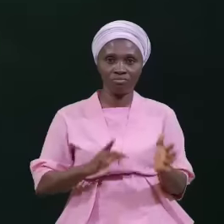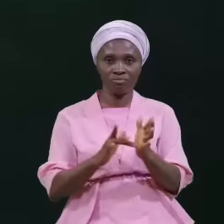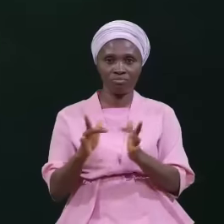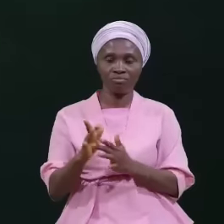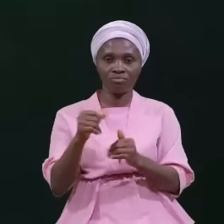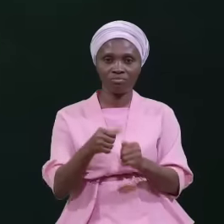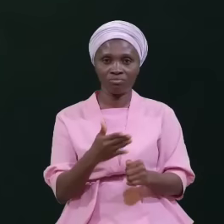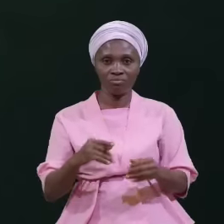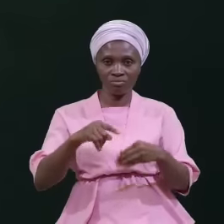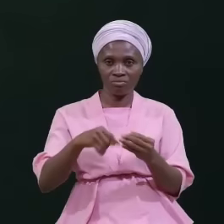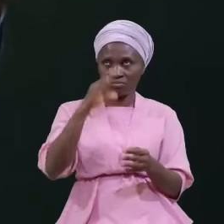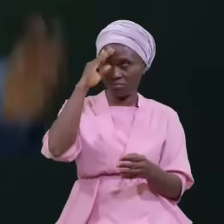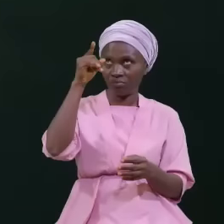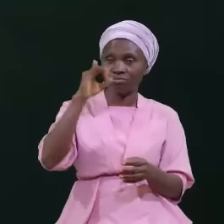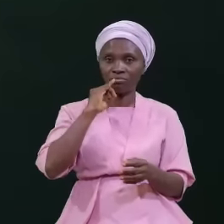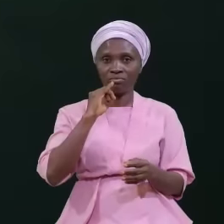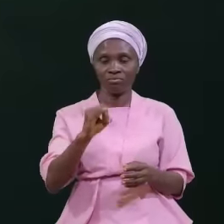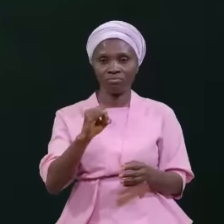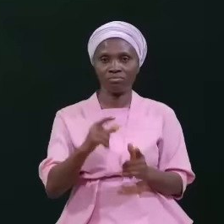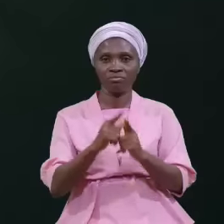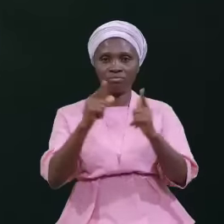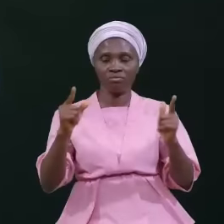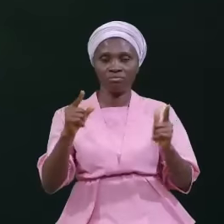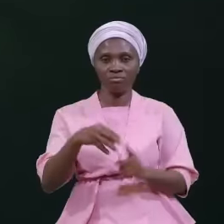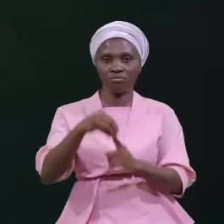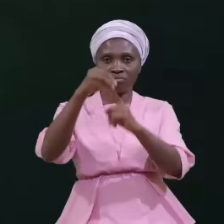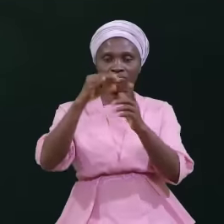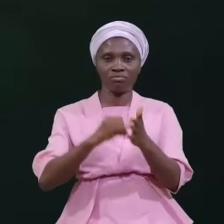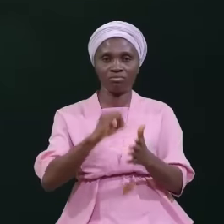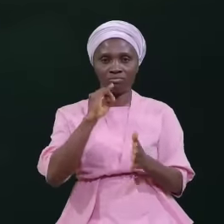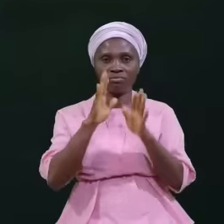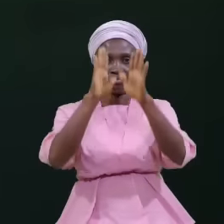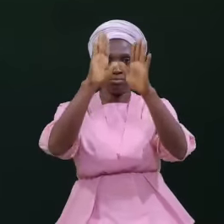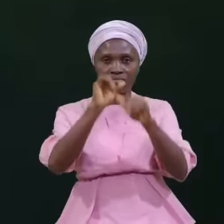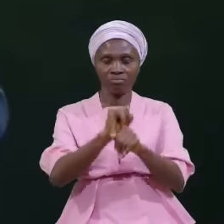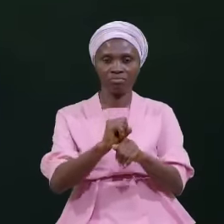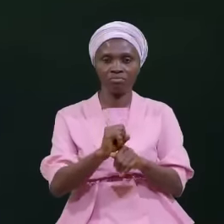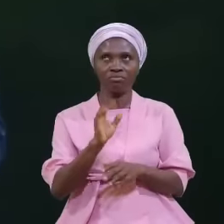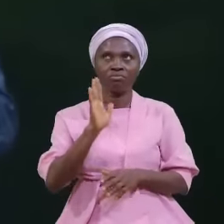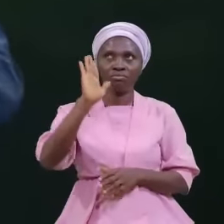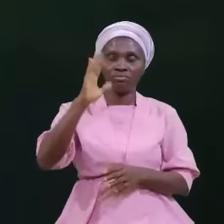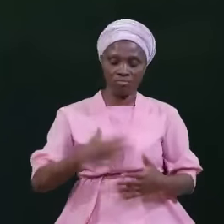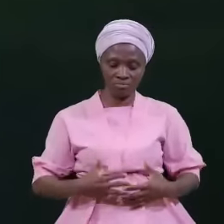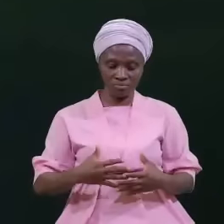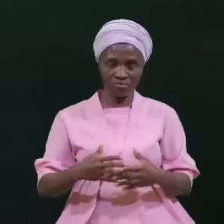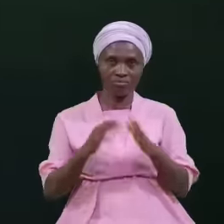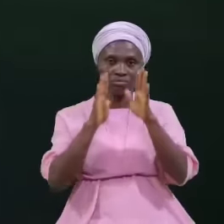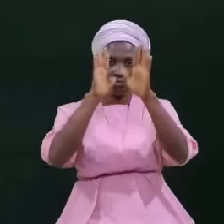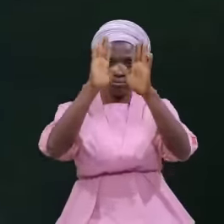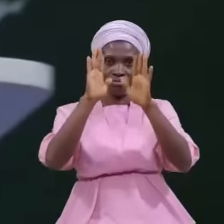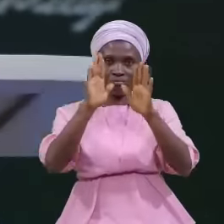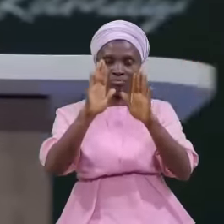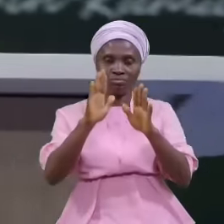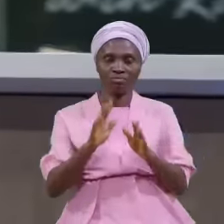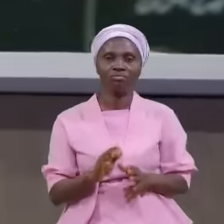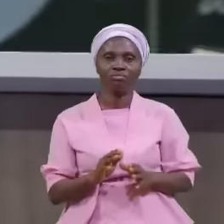him is supernatural, it's miraculous, it's conception, miraculous, supernatural. His